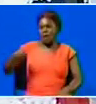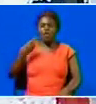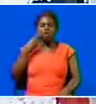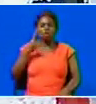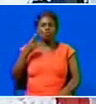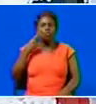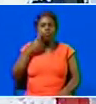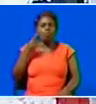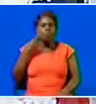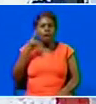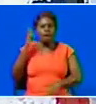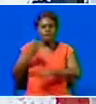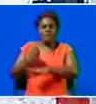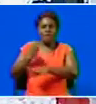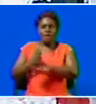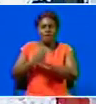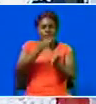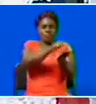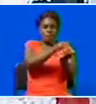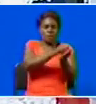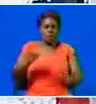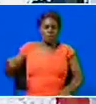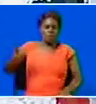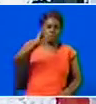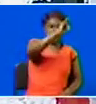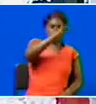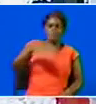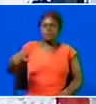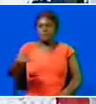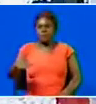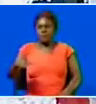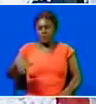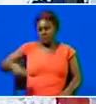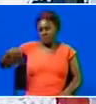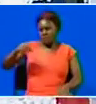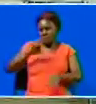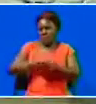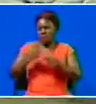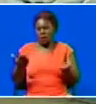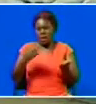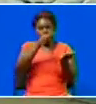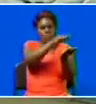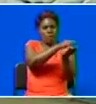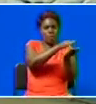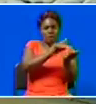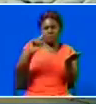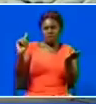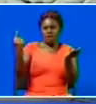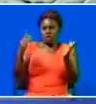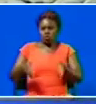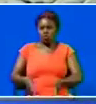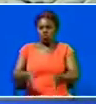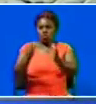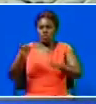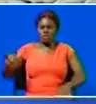believed to be contraband sugar from a warehouse in Nairobi's Eastleigh area. The bags were discovered at a go-down on First Avenue in Eastleigh